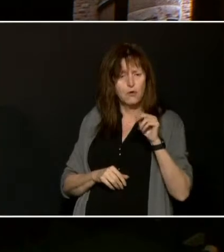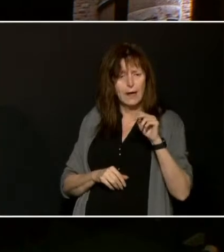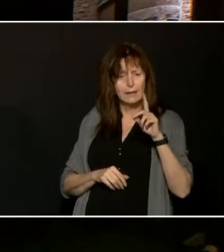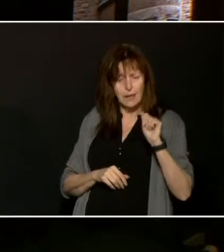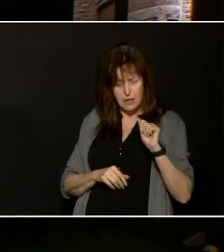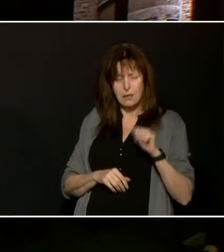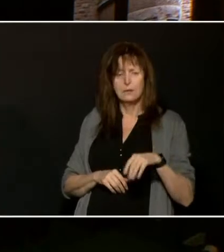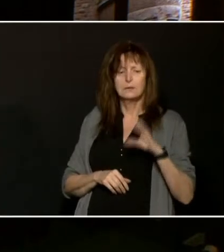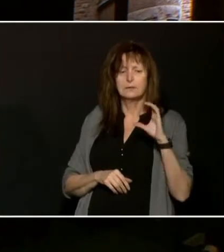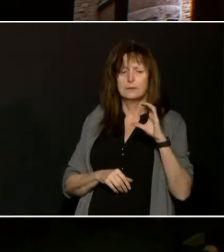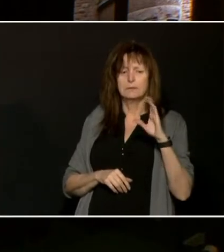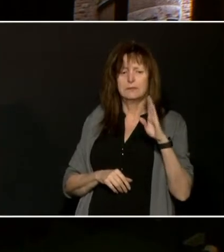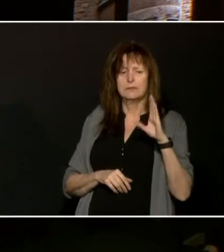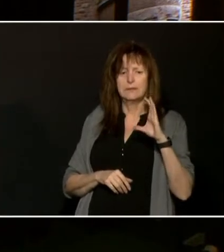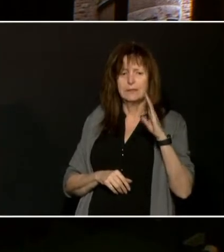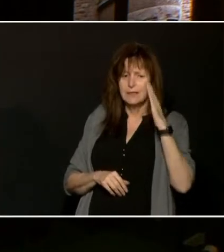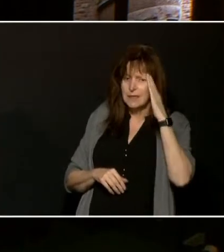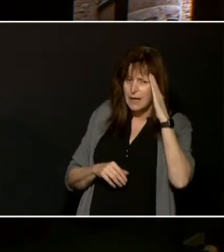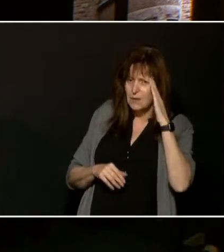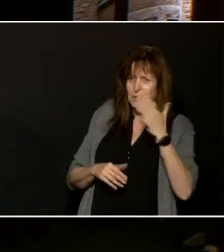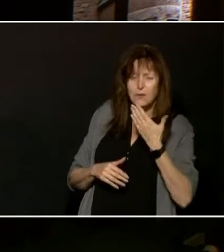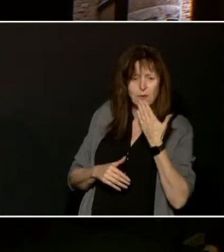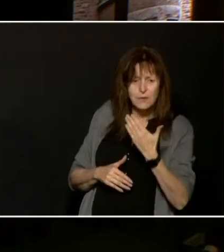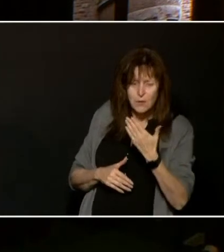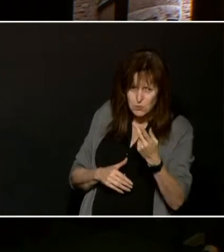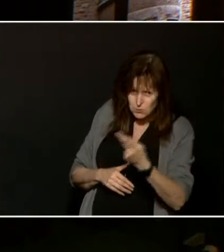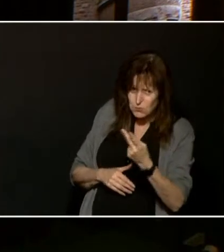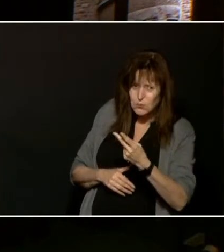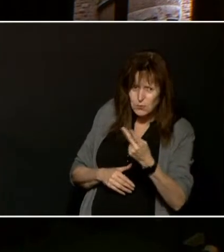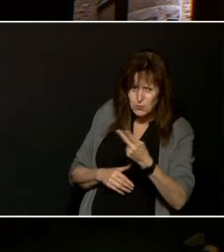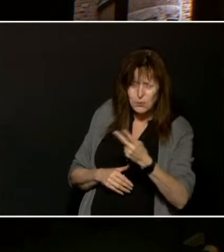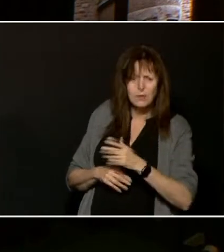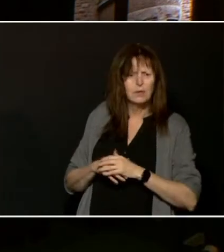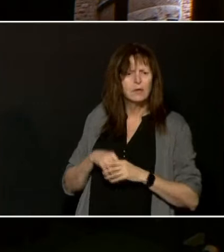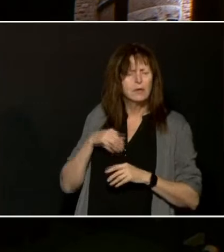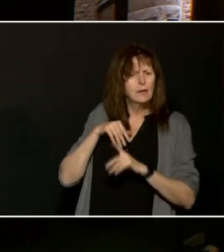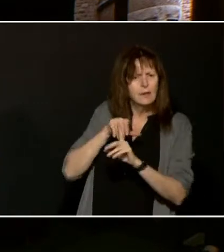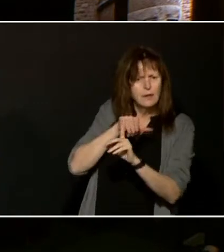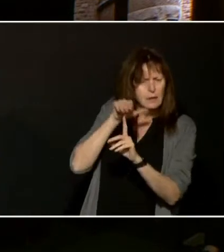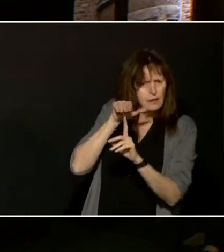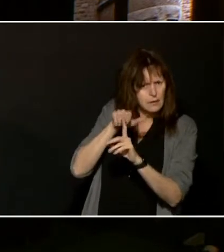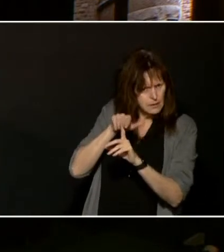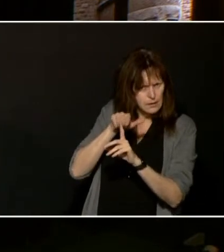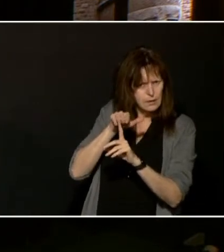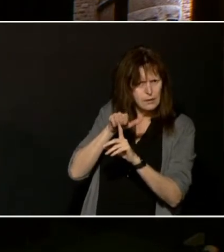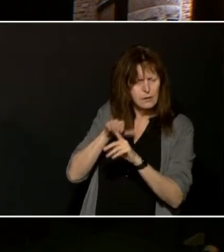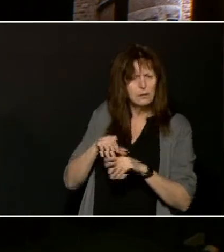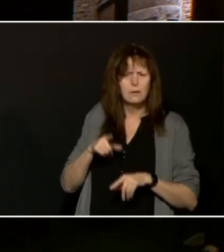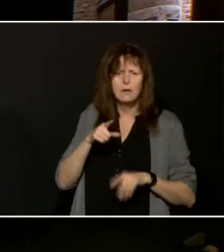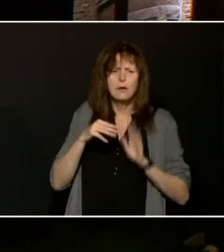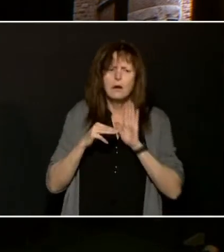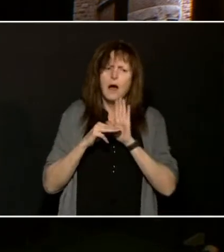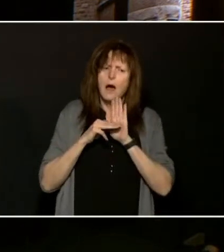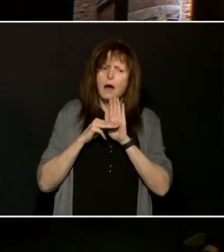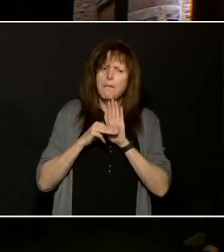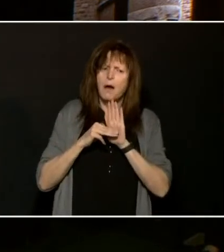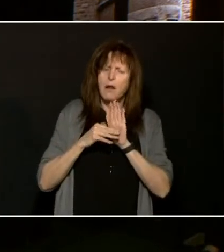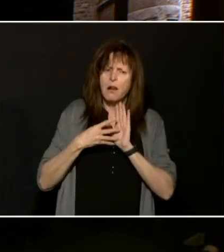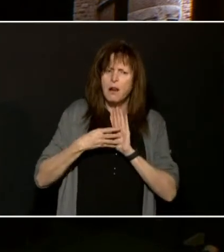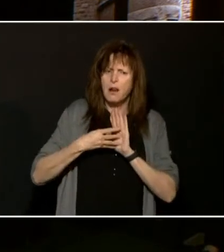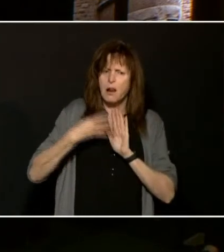Hi there. Thank you both for this. Looking at this modeling, and I know you both said you're